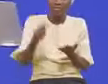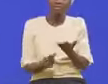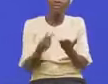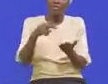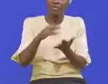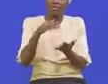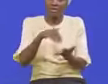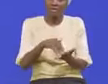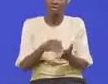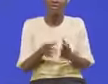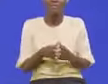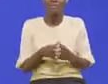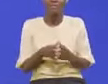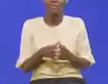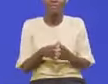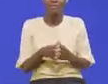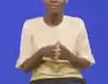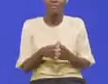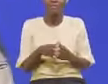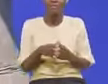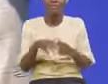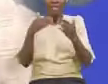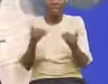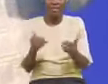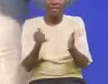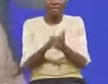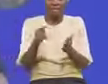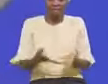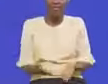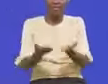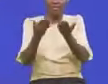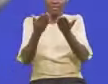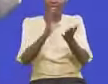Ye te wòfɔ ɖe tsitre tsɔ amewo ko dome ɖo.